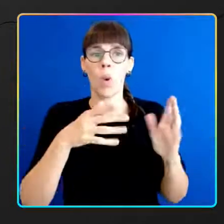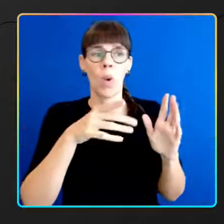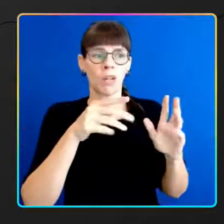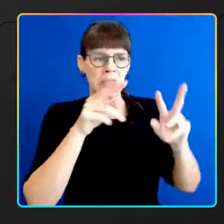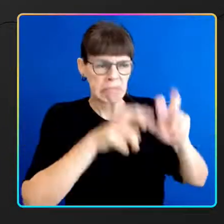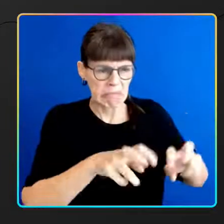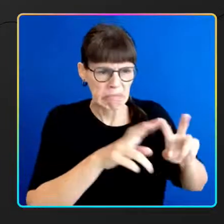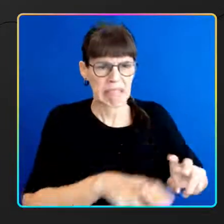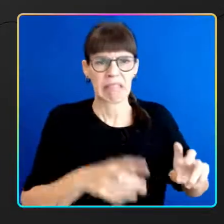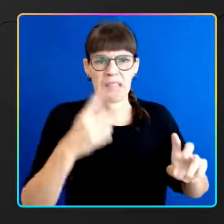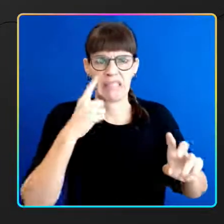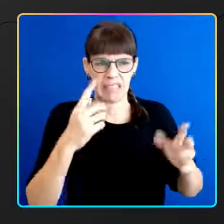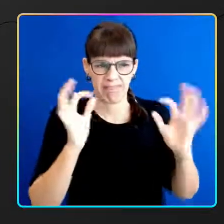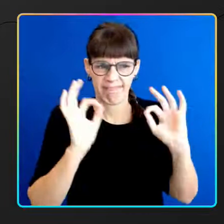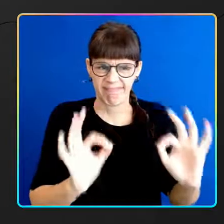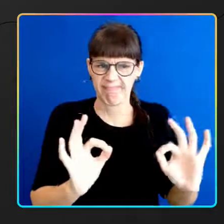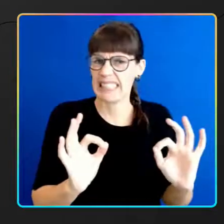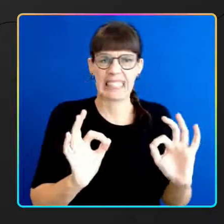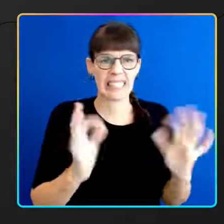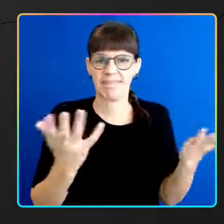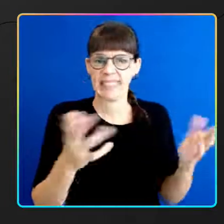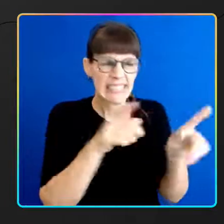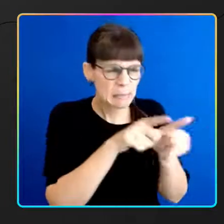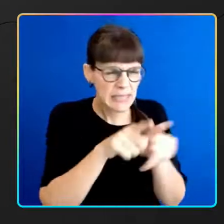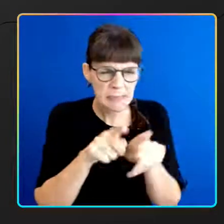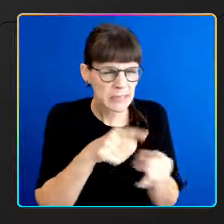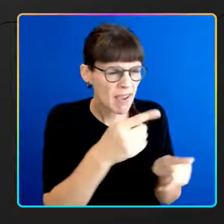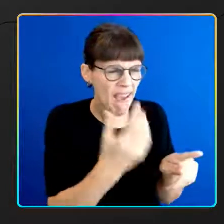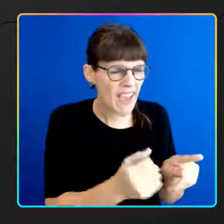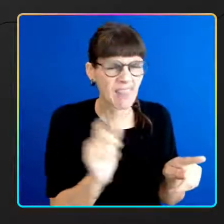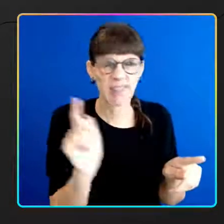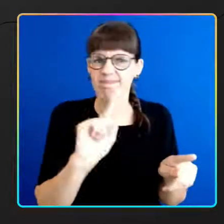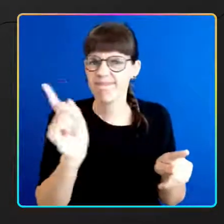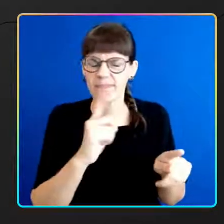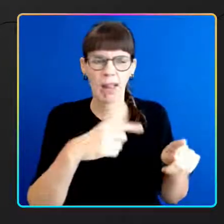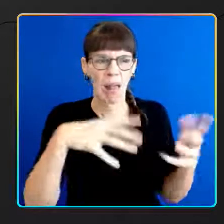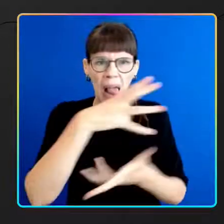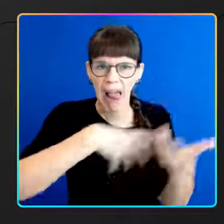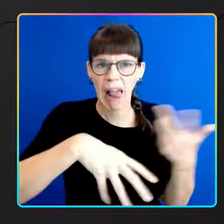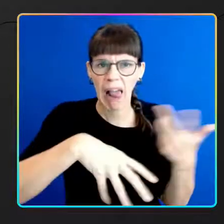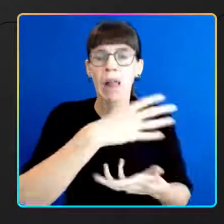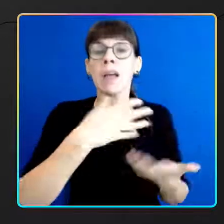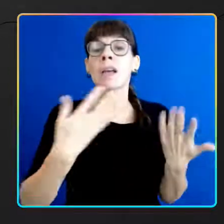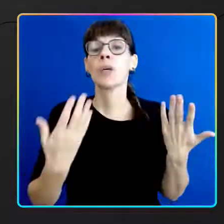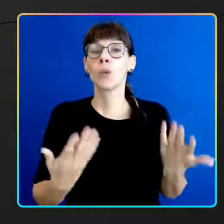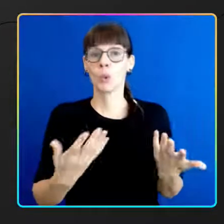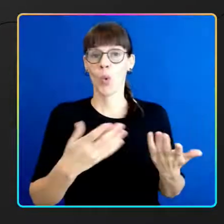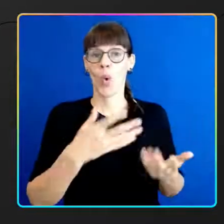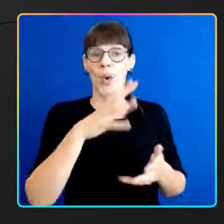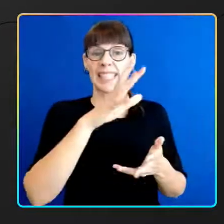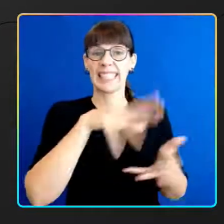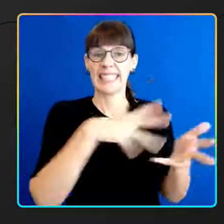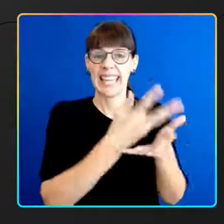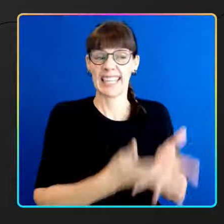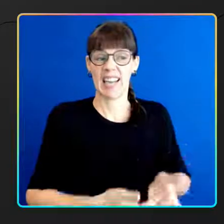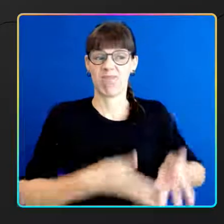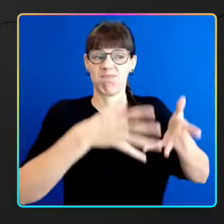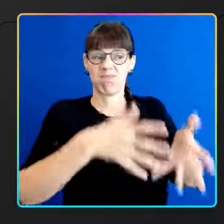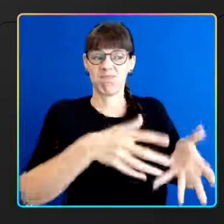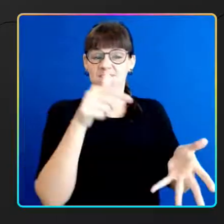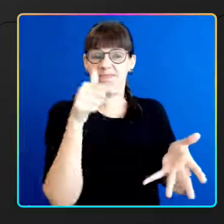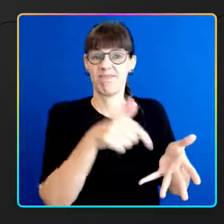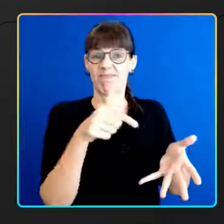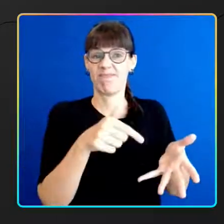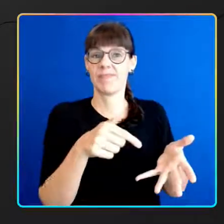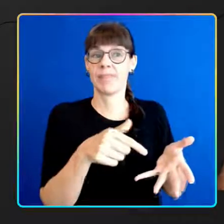is not really good. So I think that part, the matching between the data and required of the